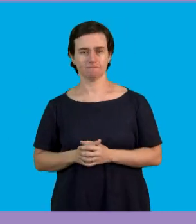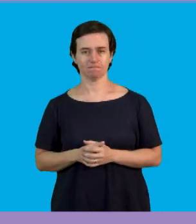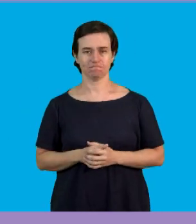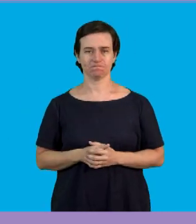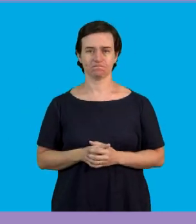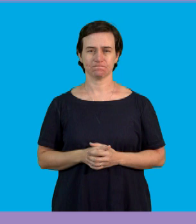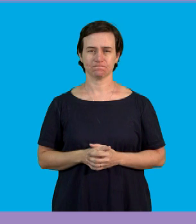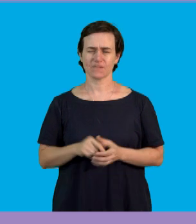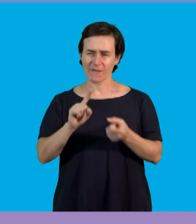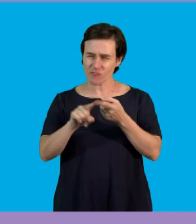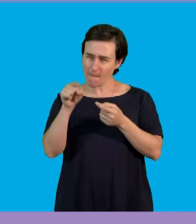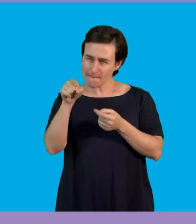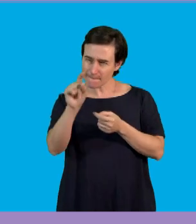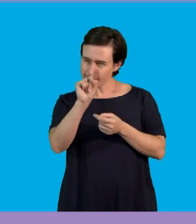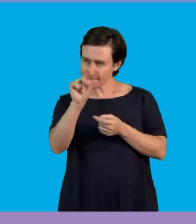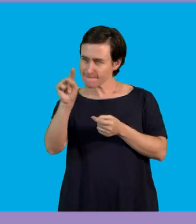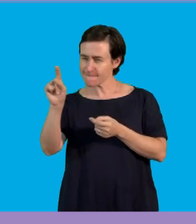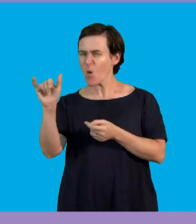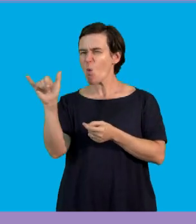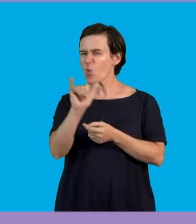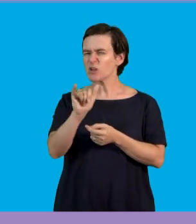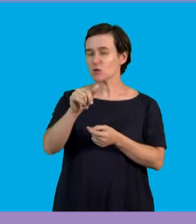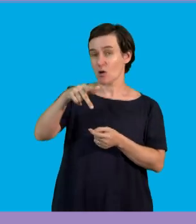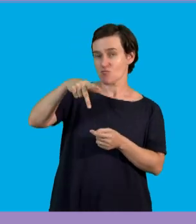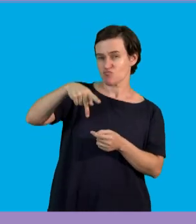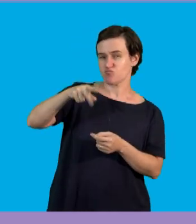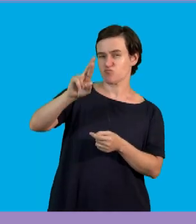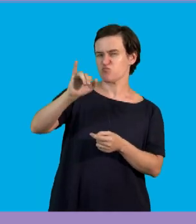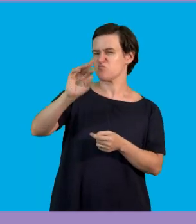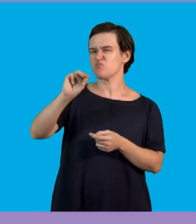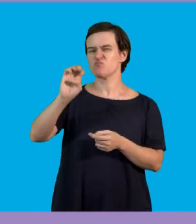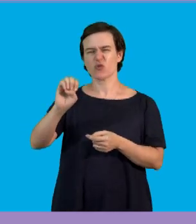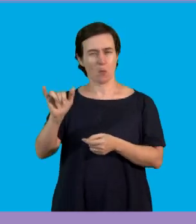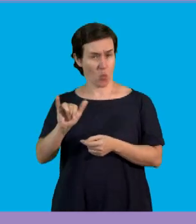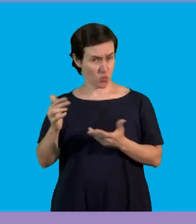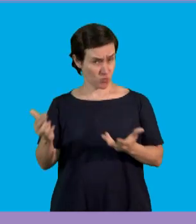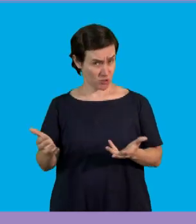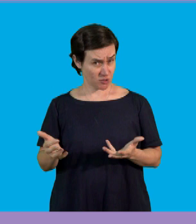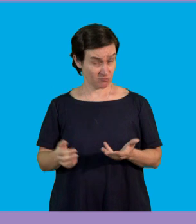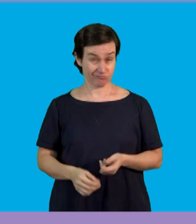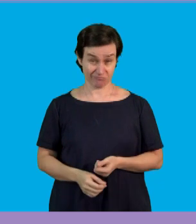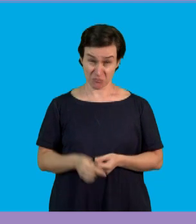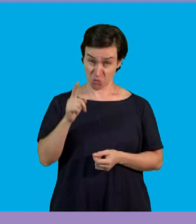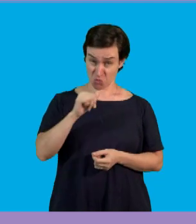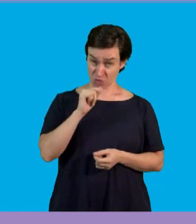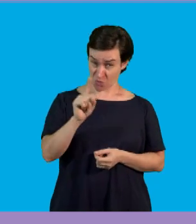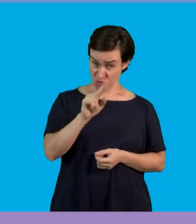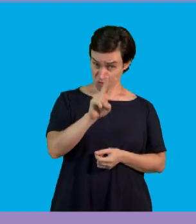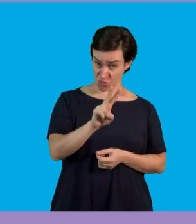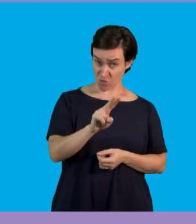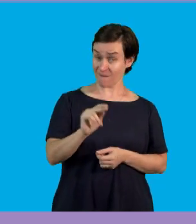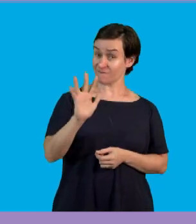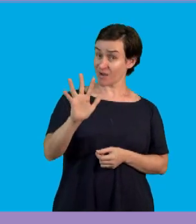and 20. So from that list, which ones are the prime factors? If you are saying